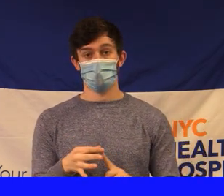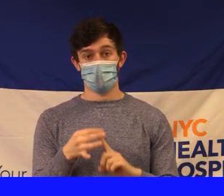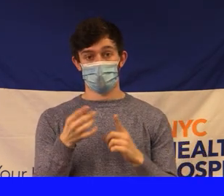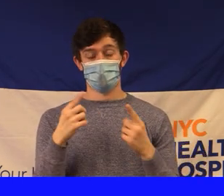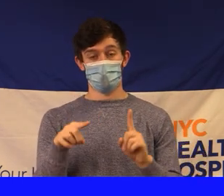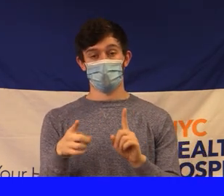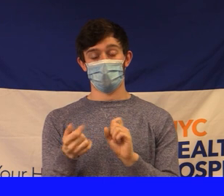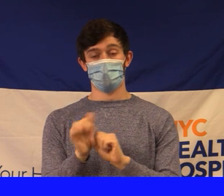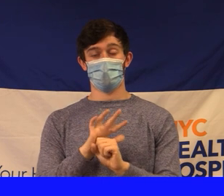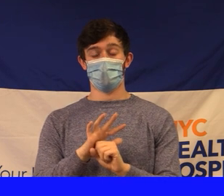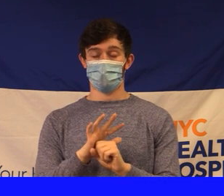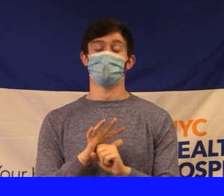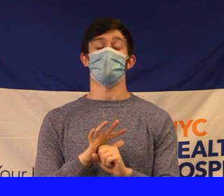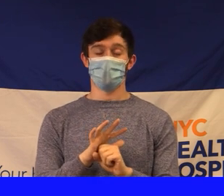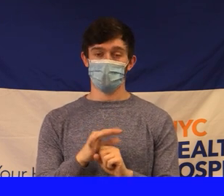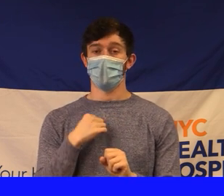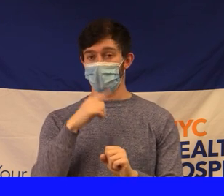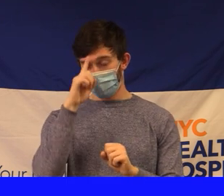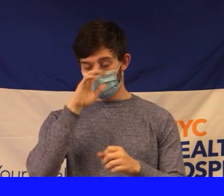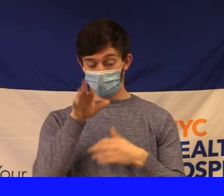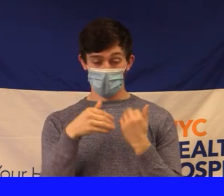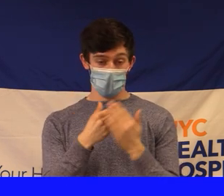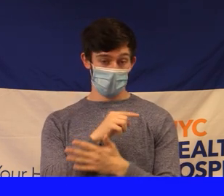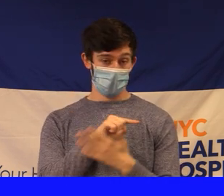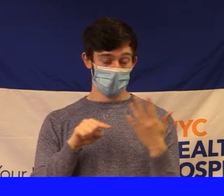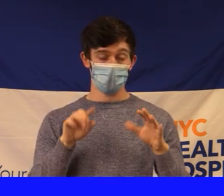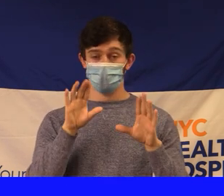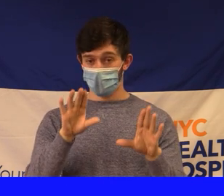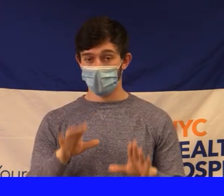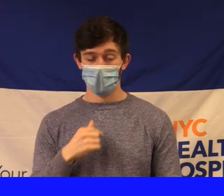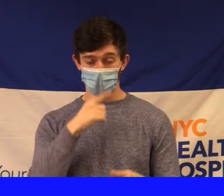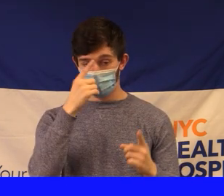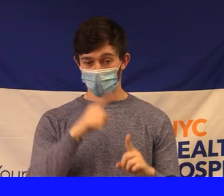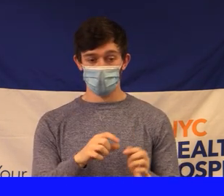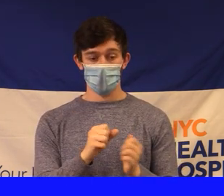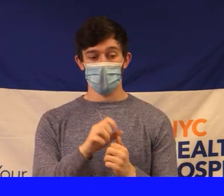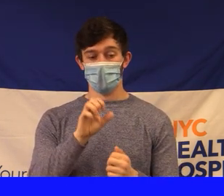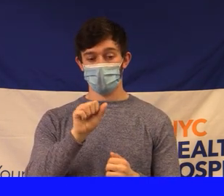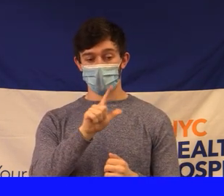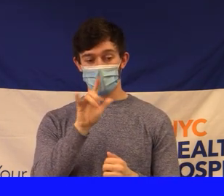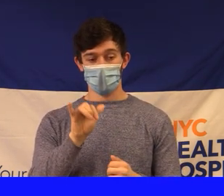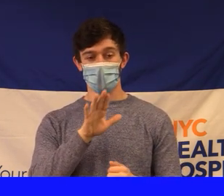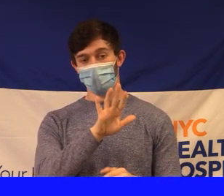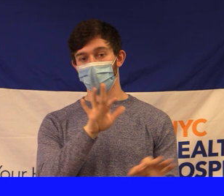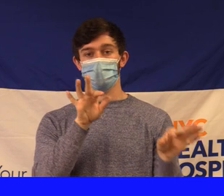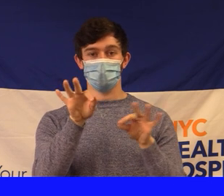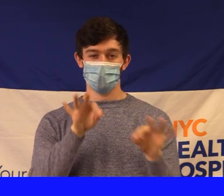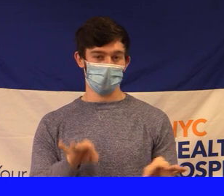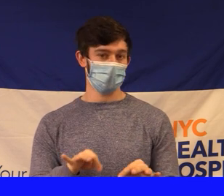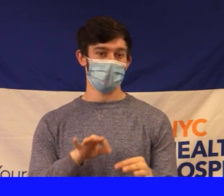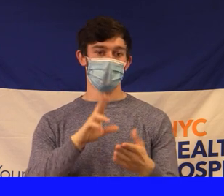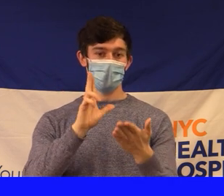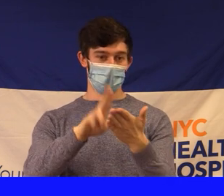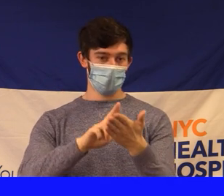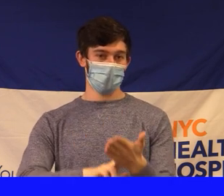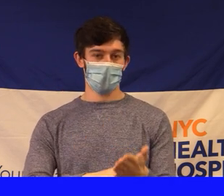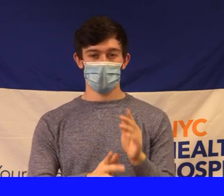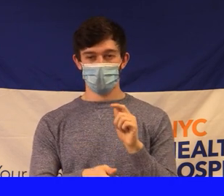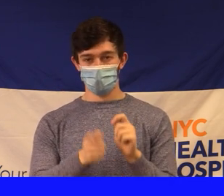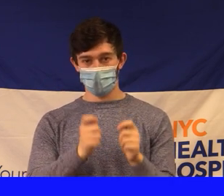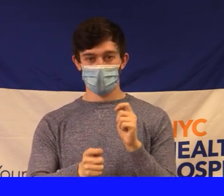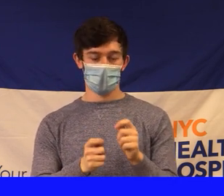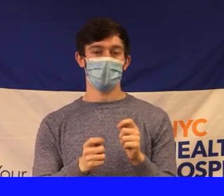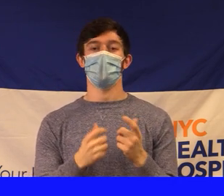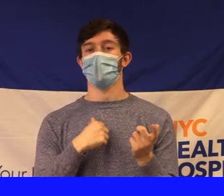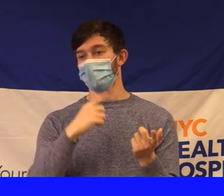And so I think this is great. I agree with Sally's characterization of contract amendment. I think it's completely